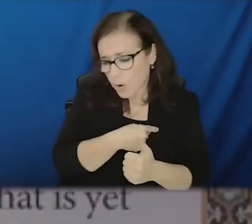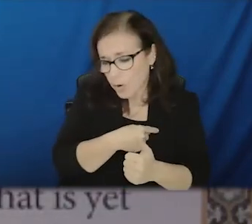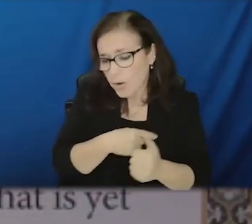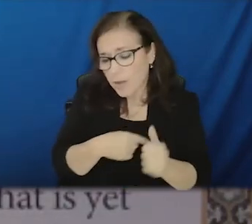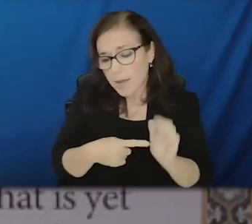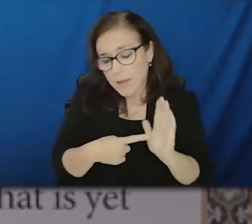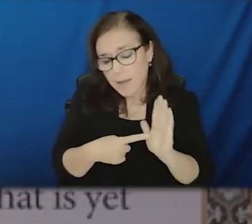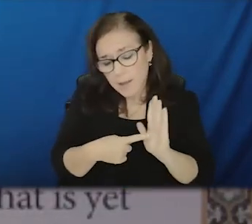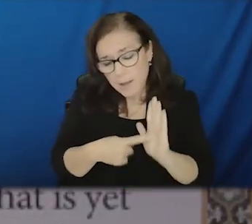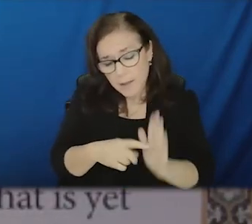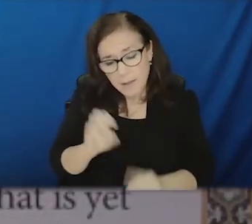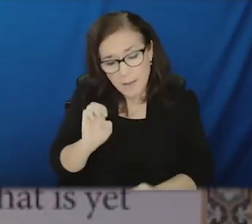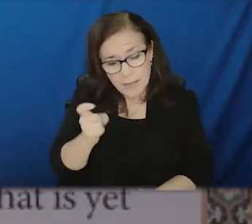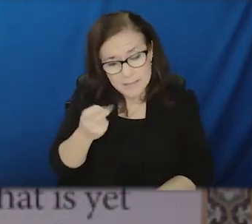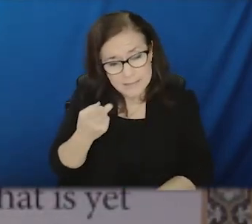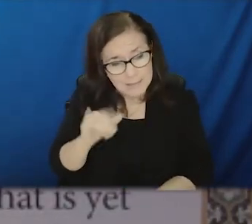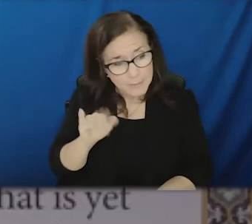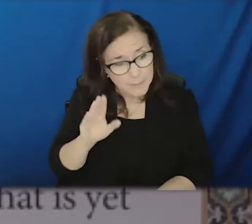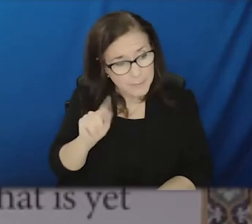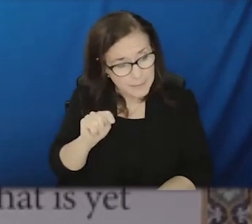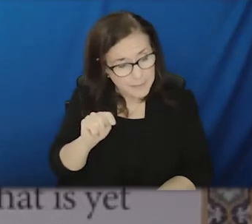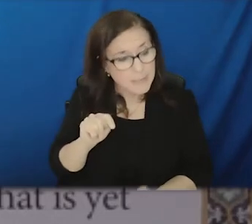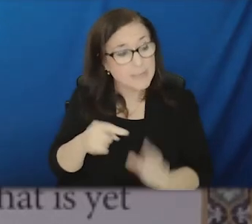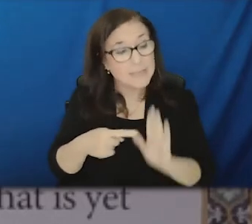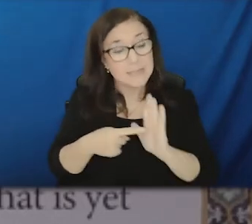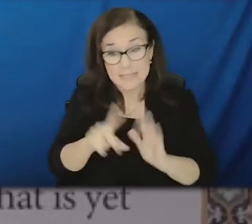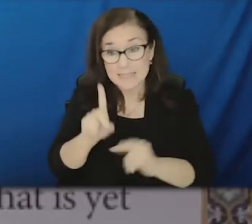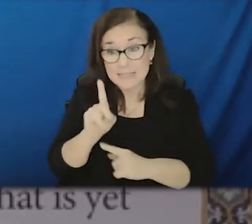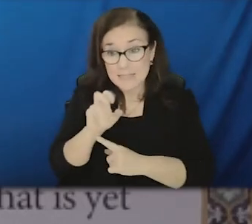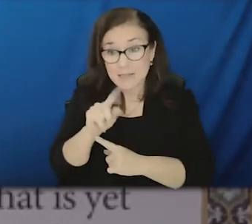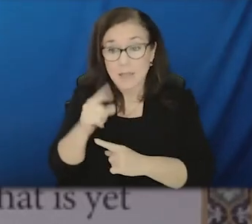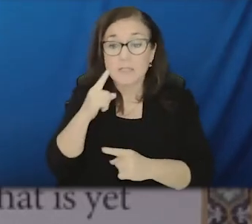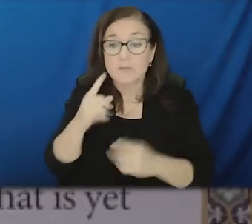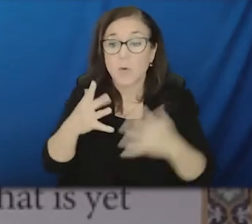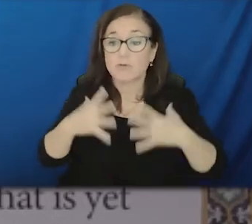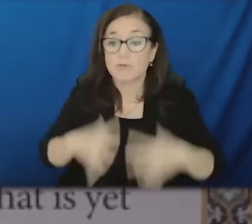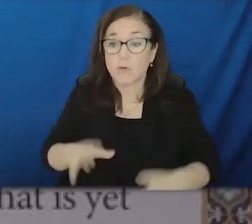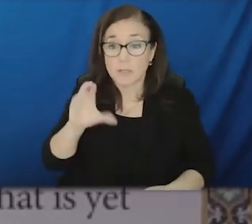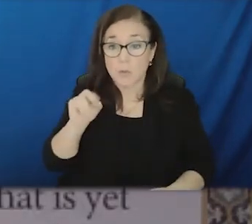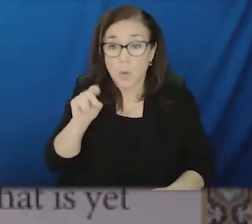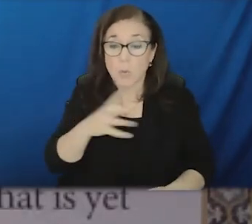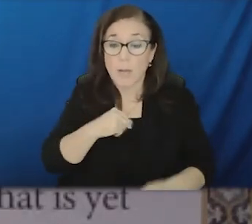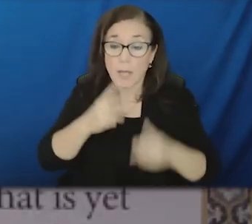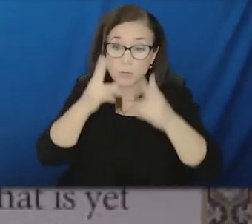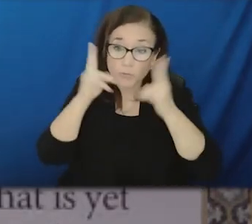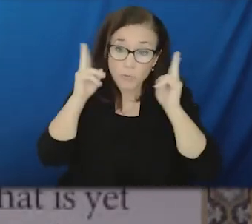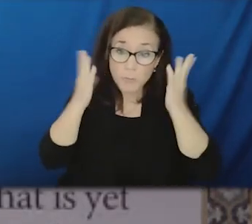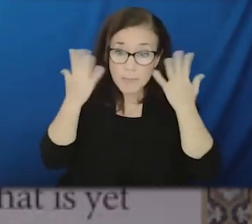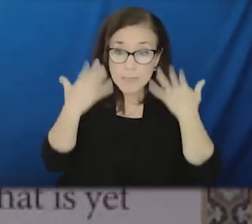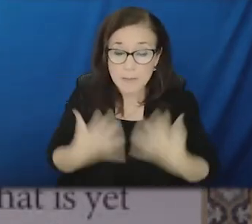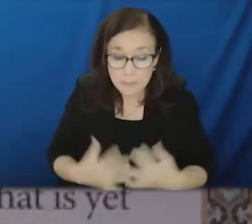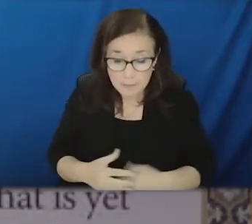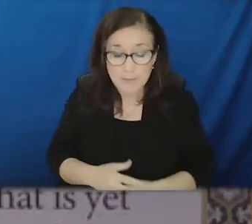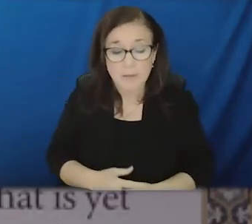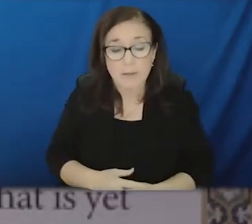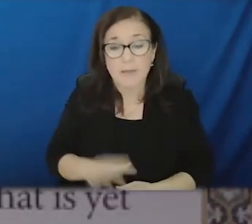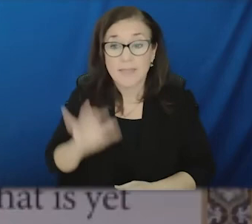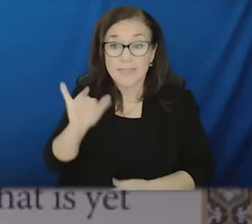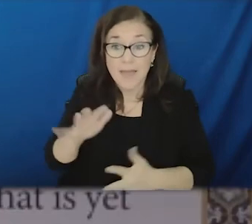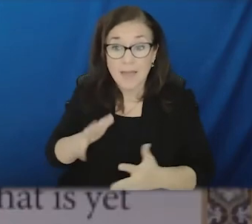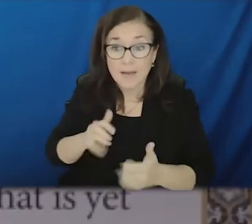details dress code and grooming. That update to the exhibit was